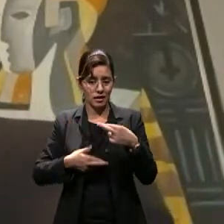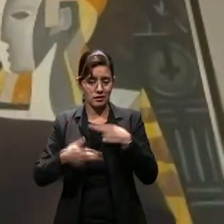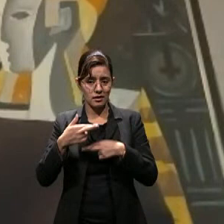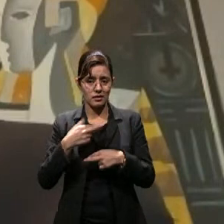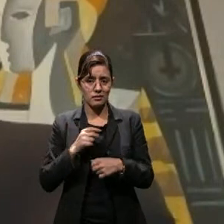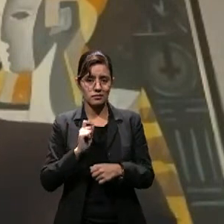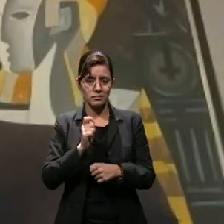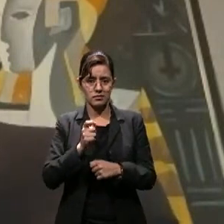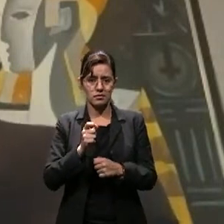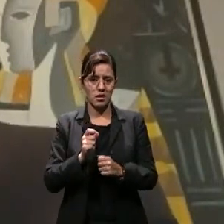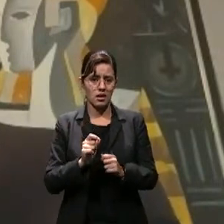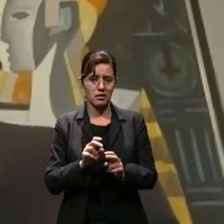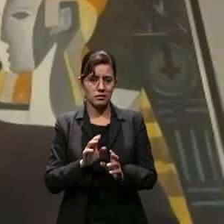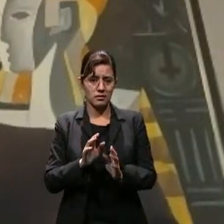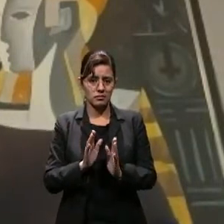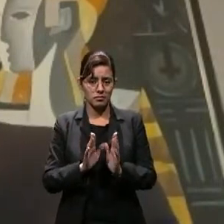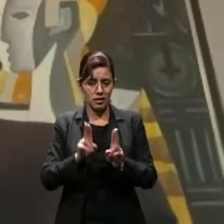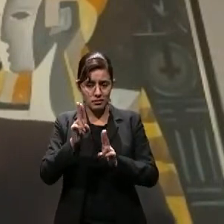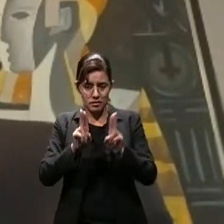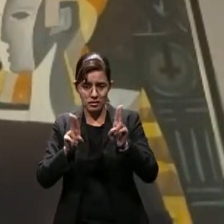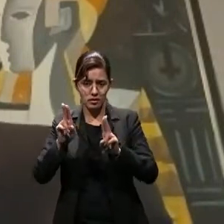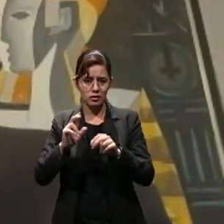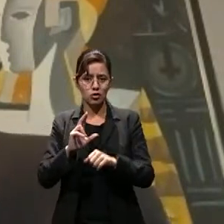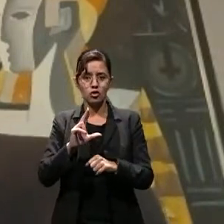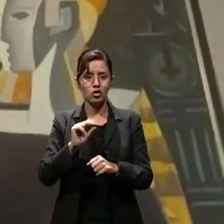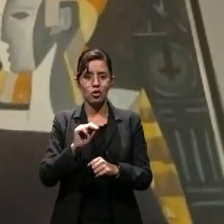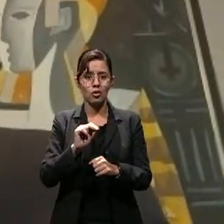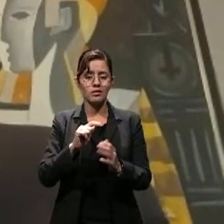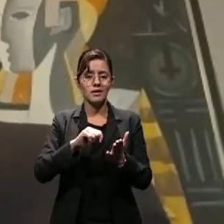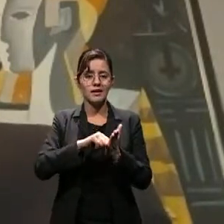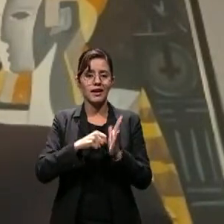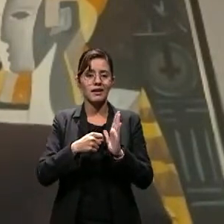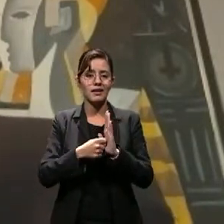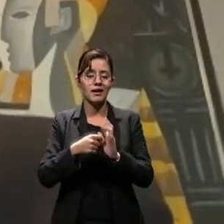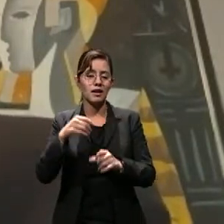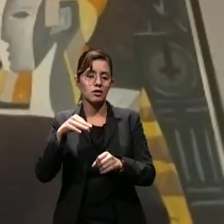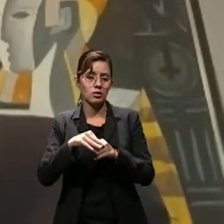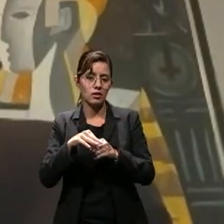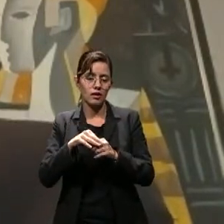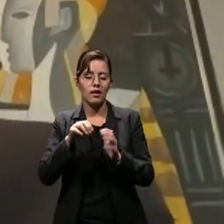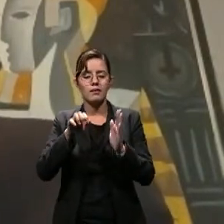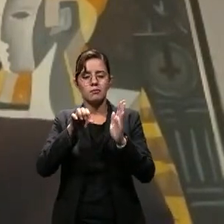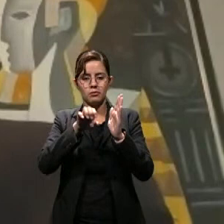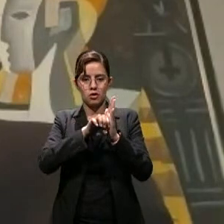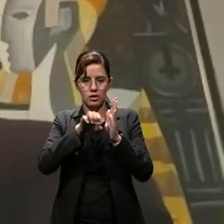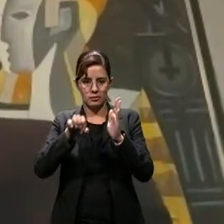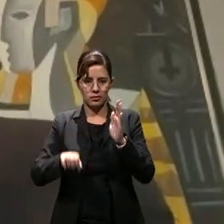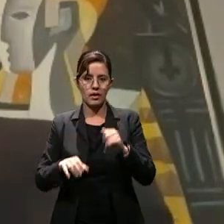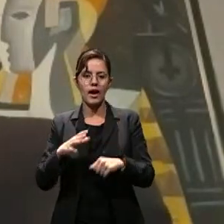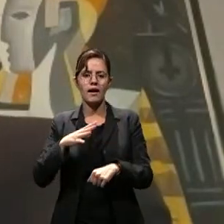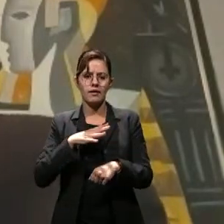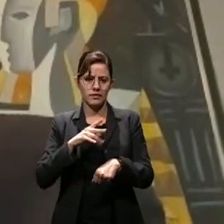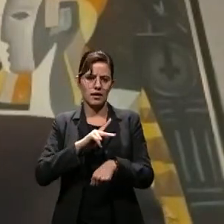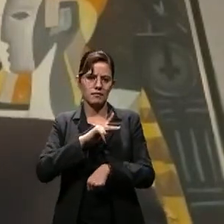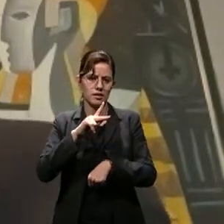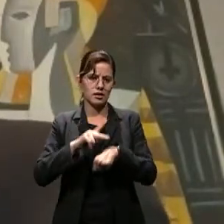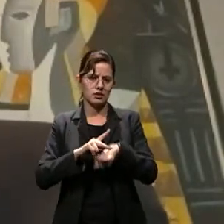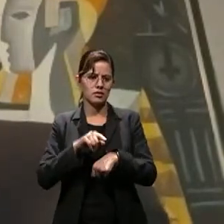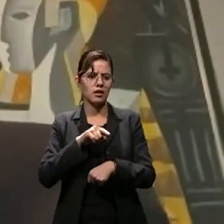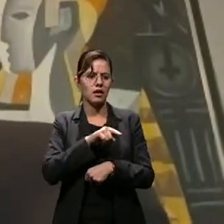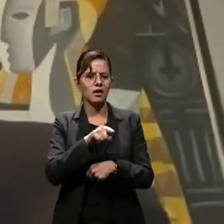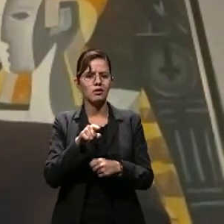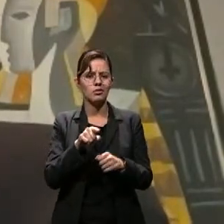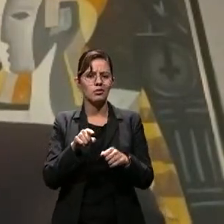not only in democracy, but also in the techniques of elections. There were countries that